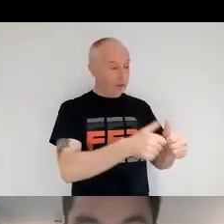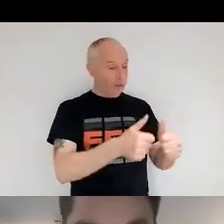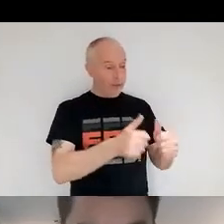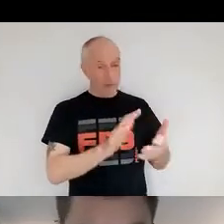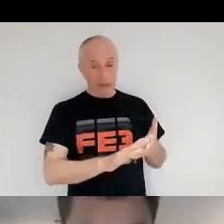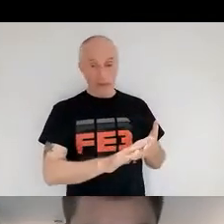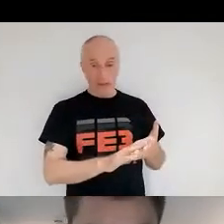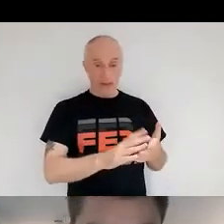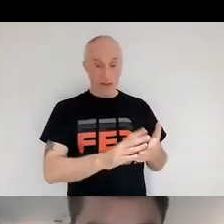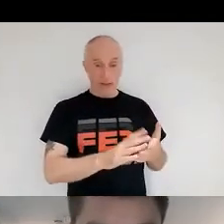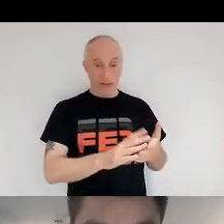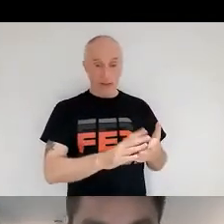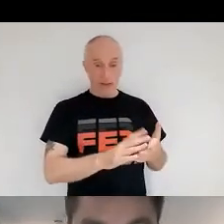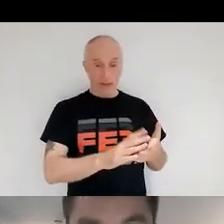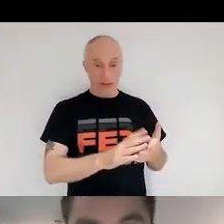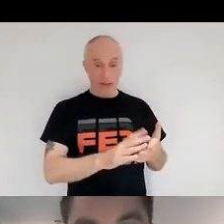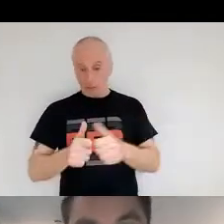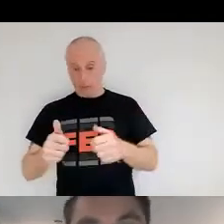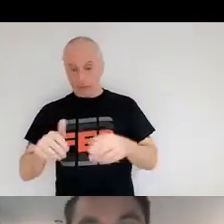reasons.